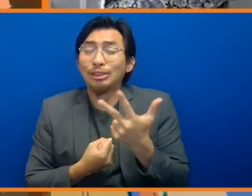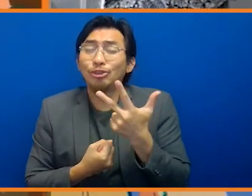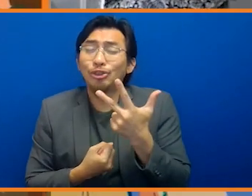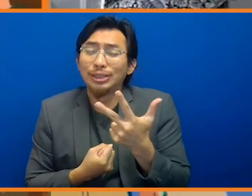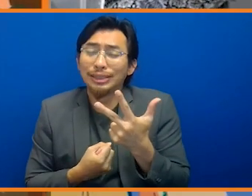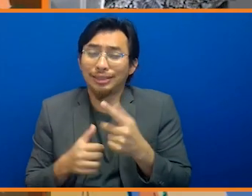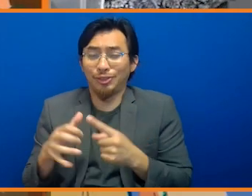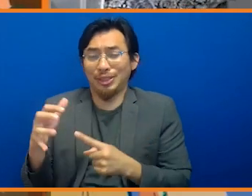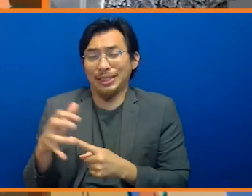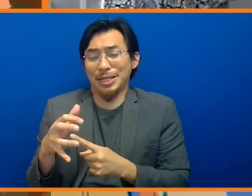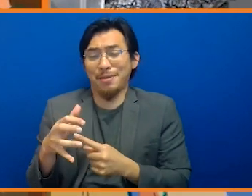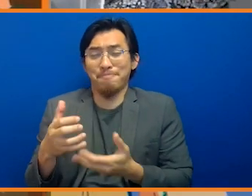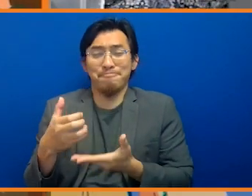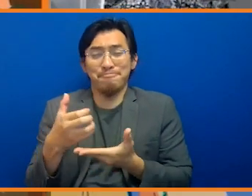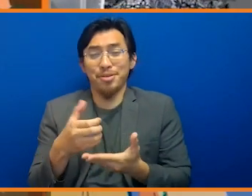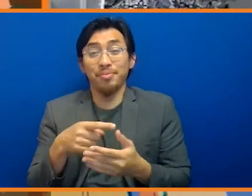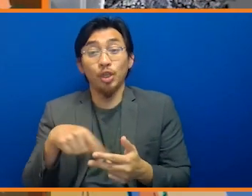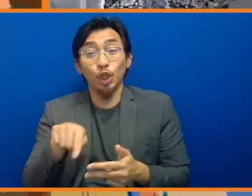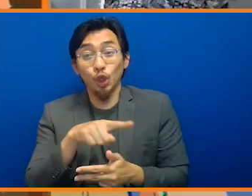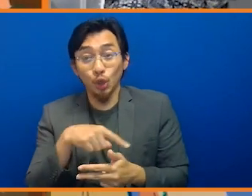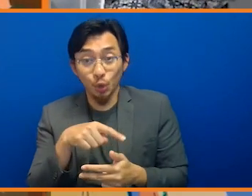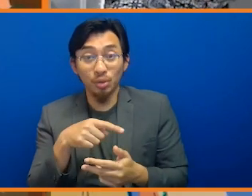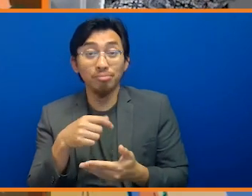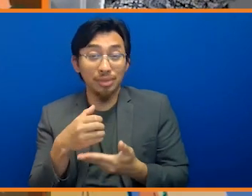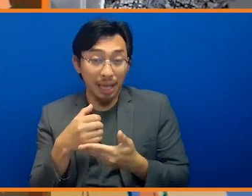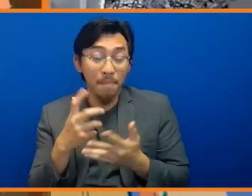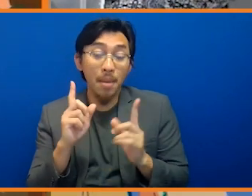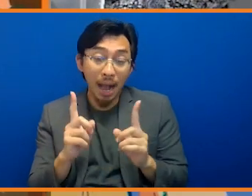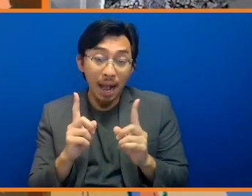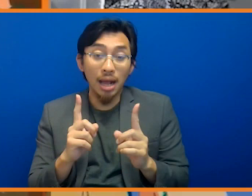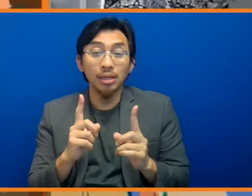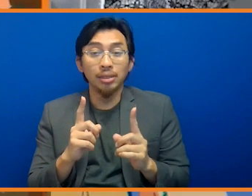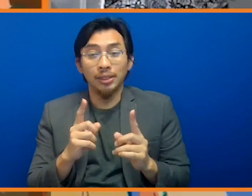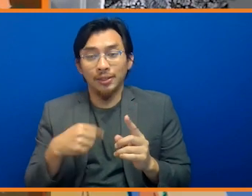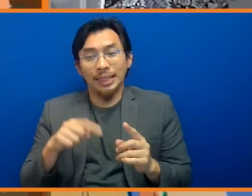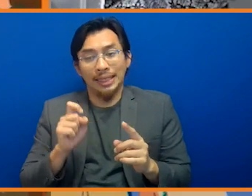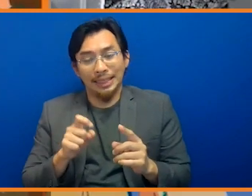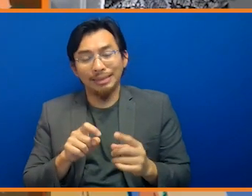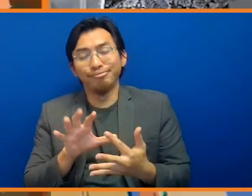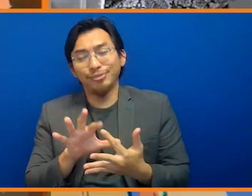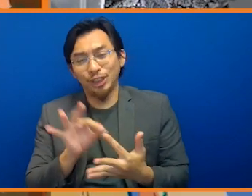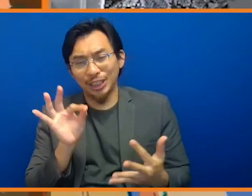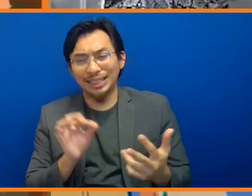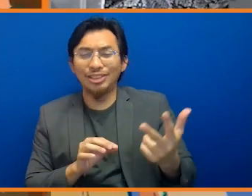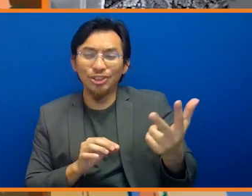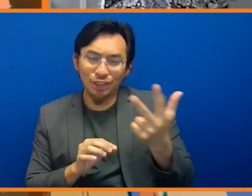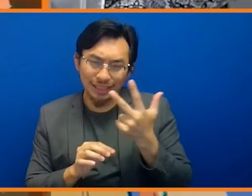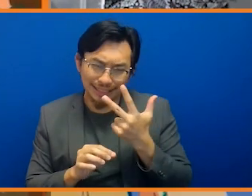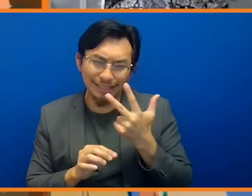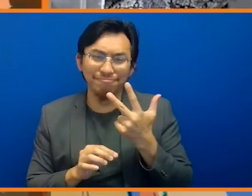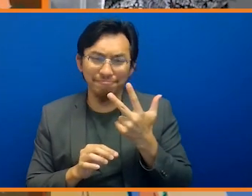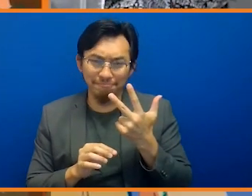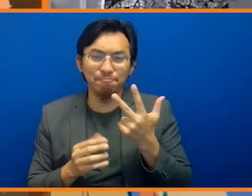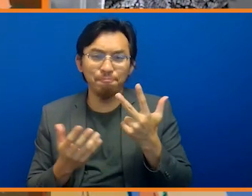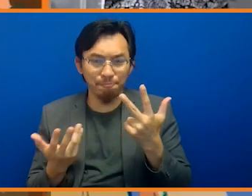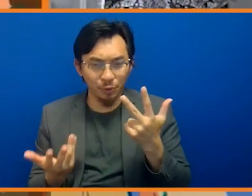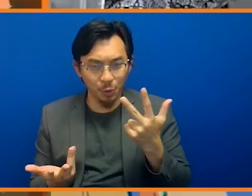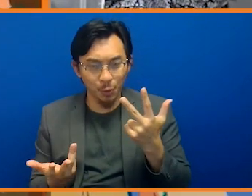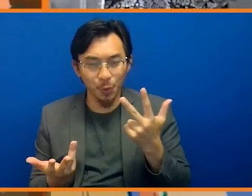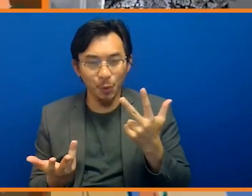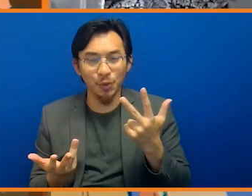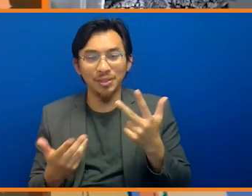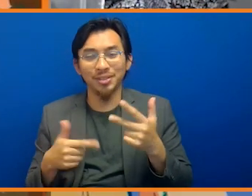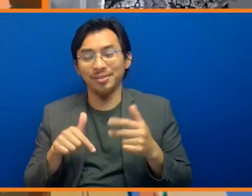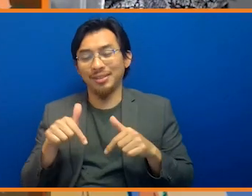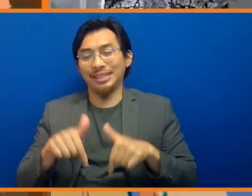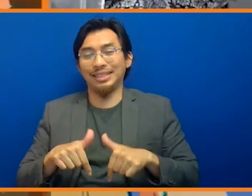you guys, all of you guys are the champion actually. But again, we need to select 3 champions on